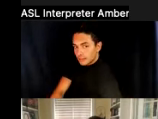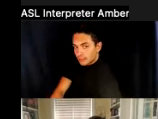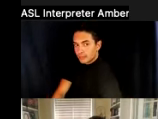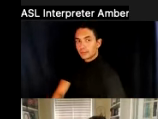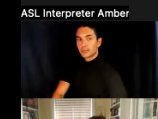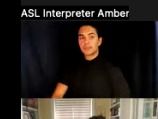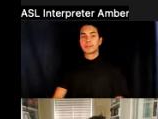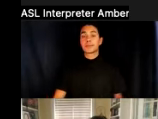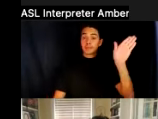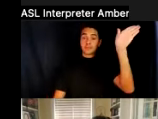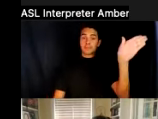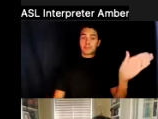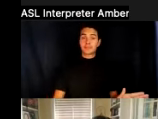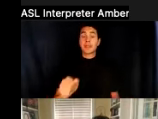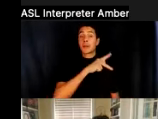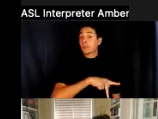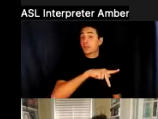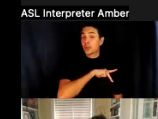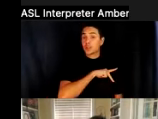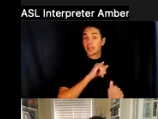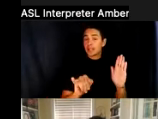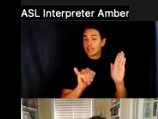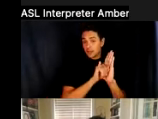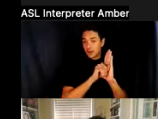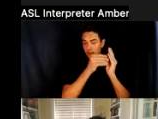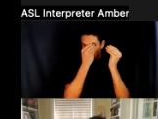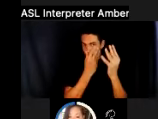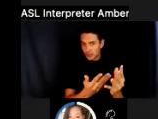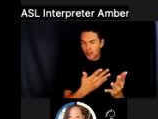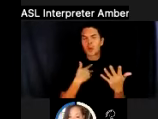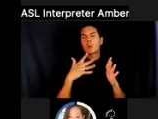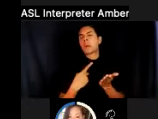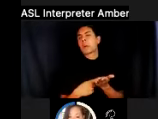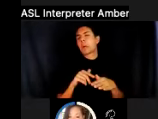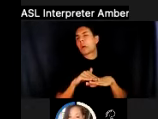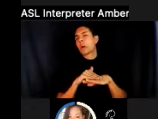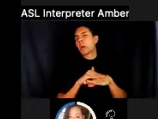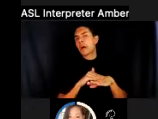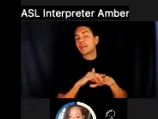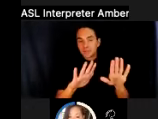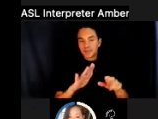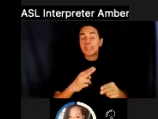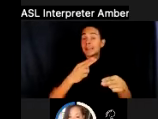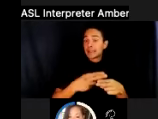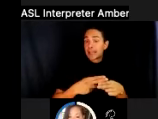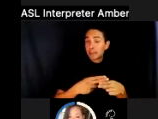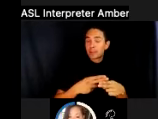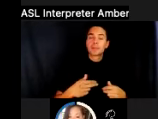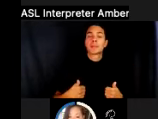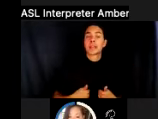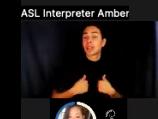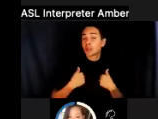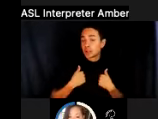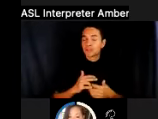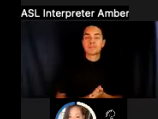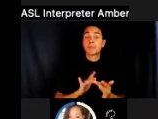Personal identification. Okay, so we talked a little bit about this. It's the name and the address, contact